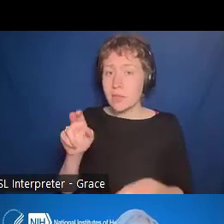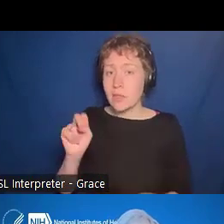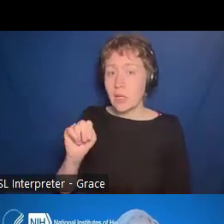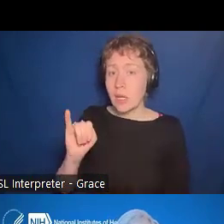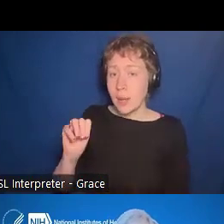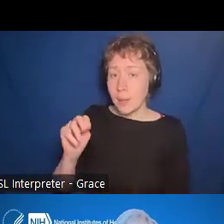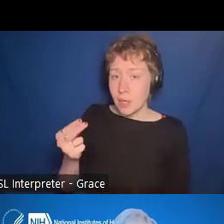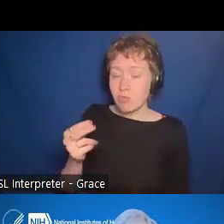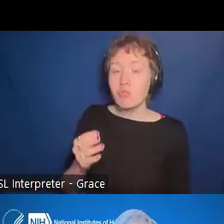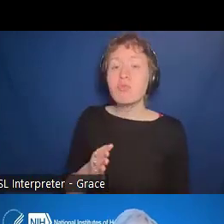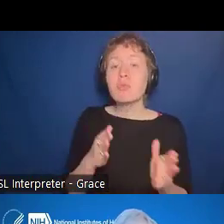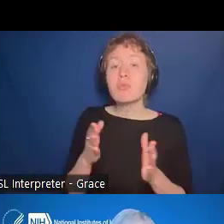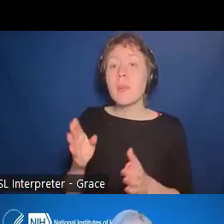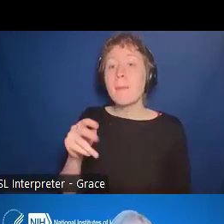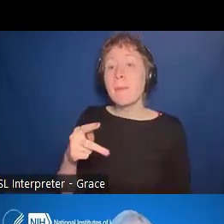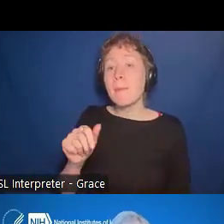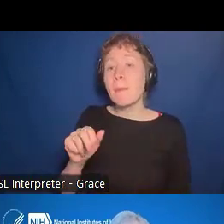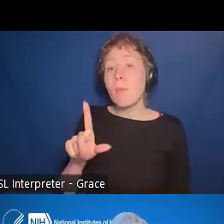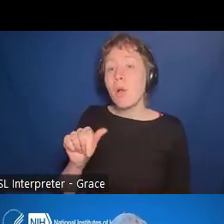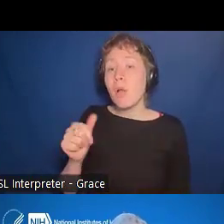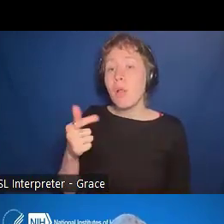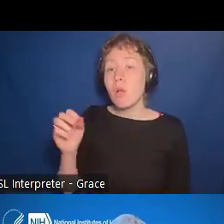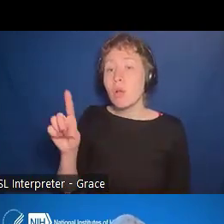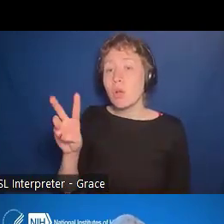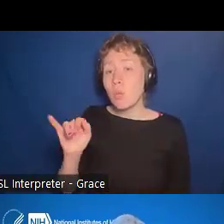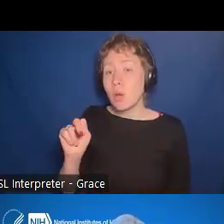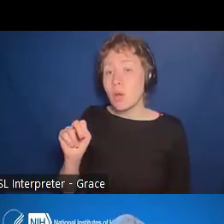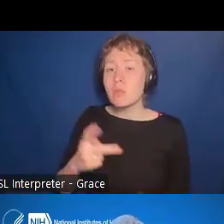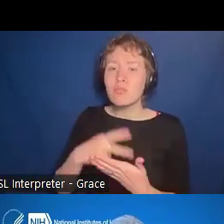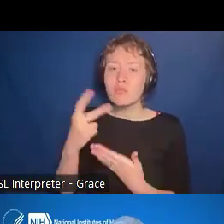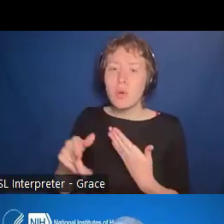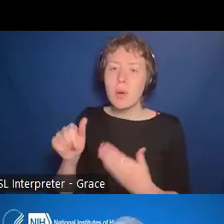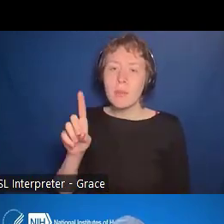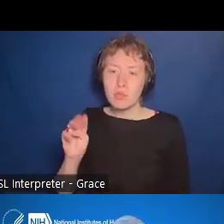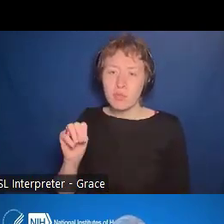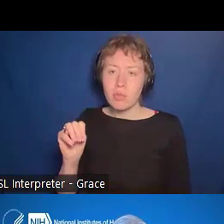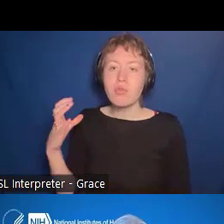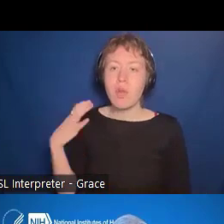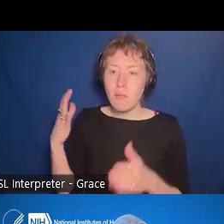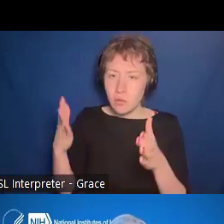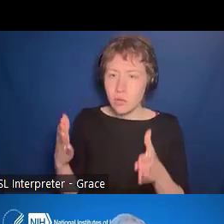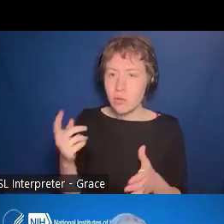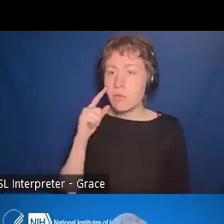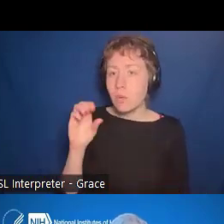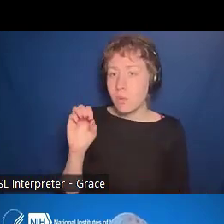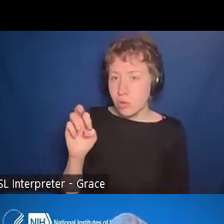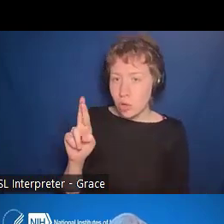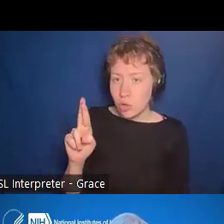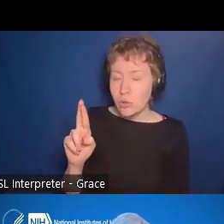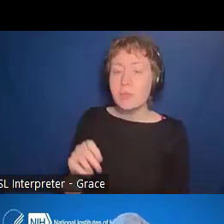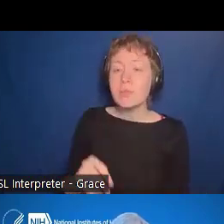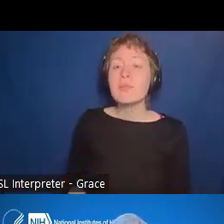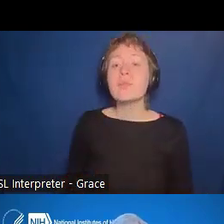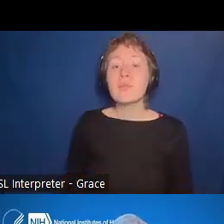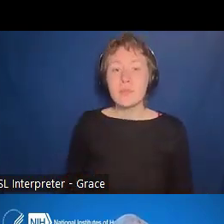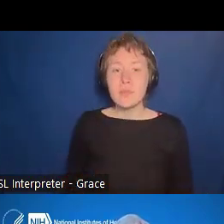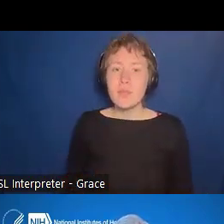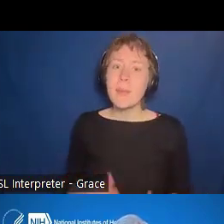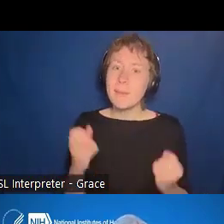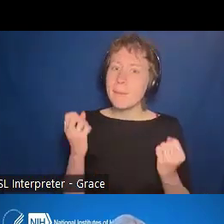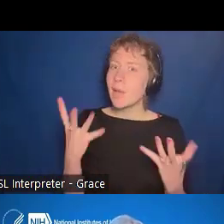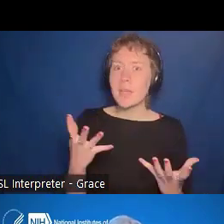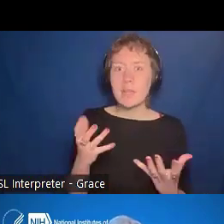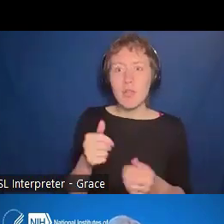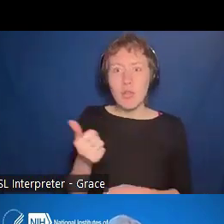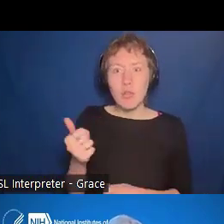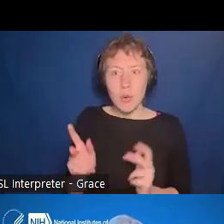administrator officer within the Office of Extramural Research. We have lots of other people here